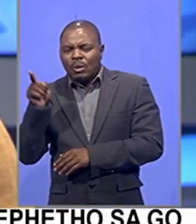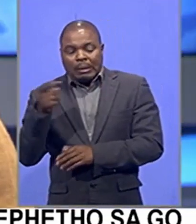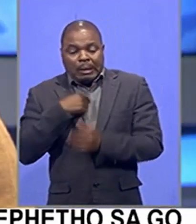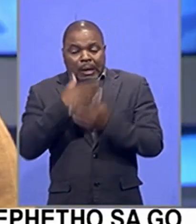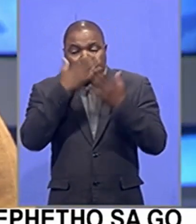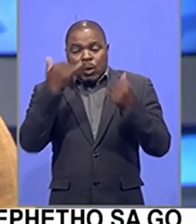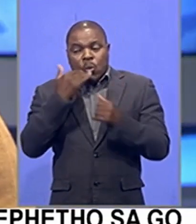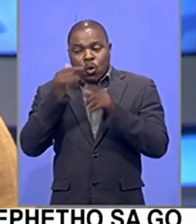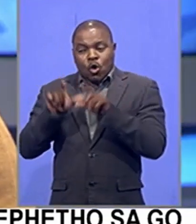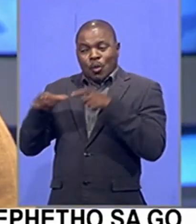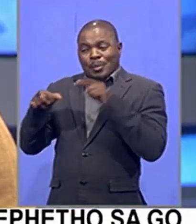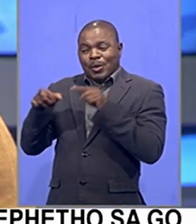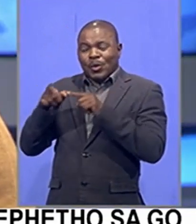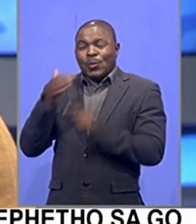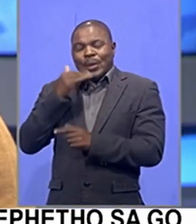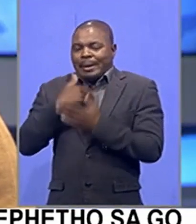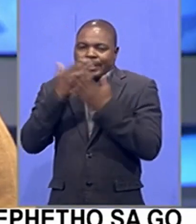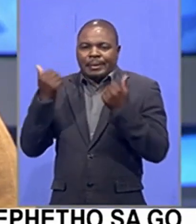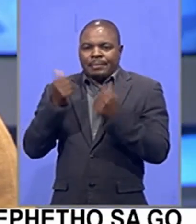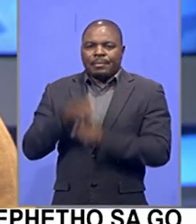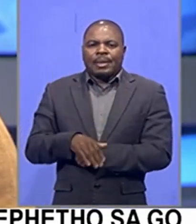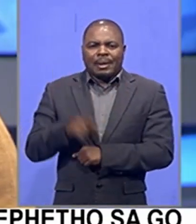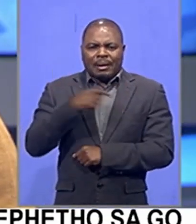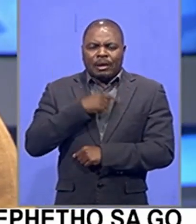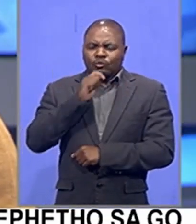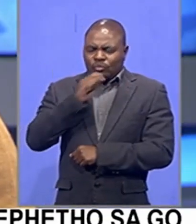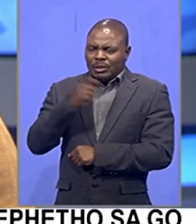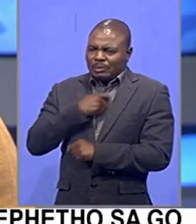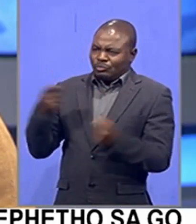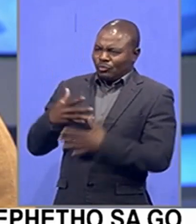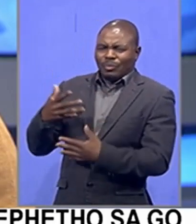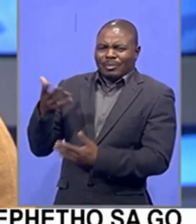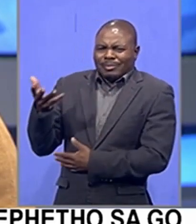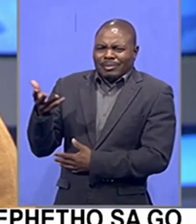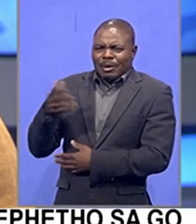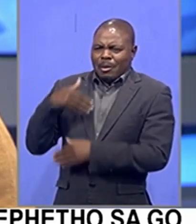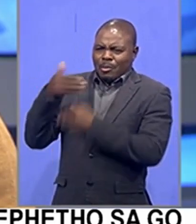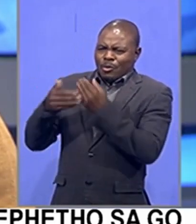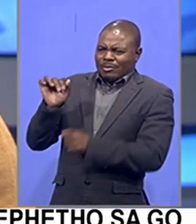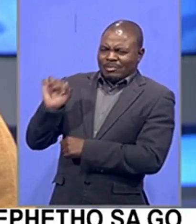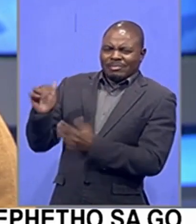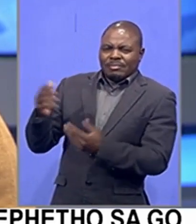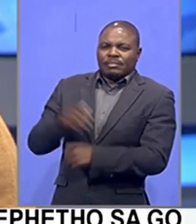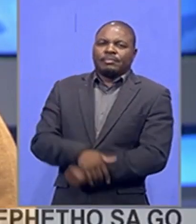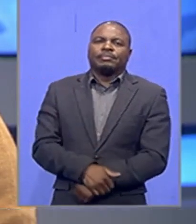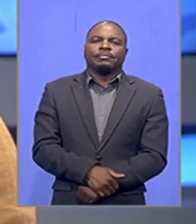what. And I'm appalled by that, the process that it followed.